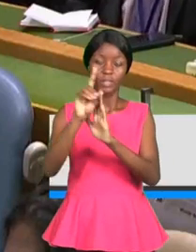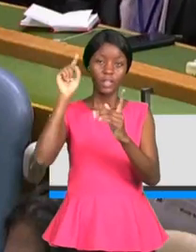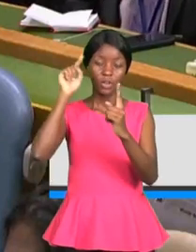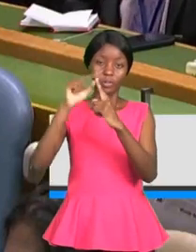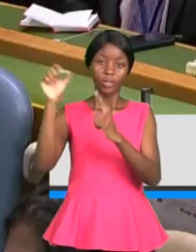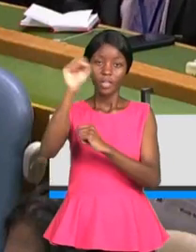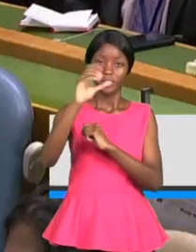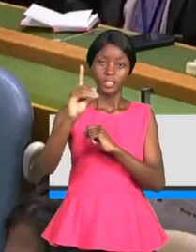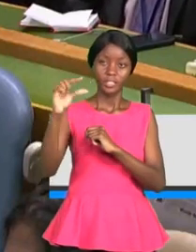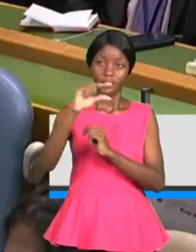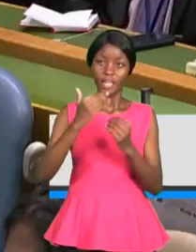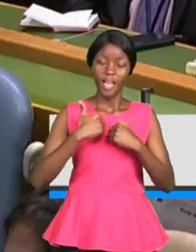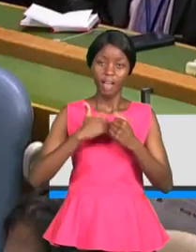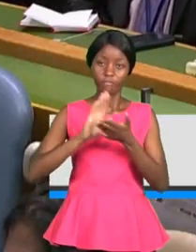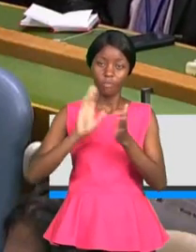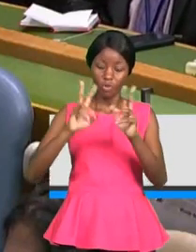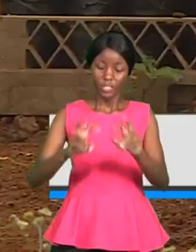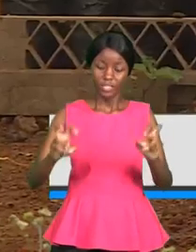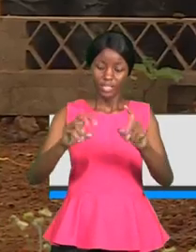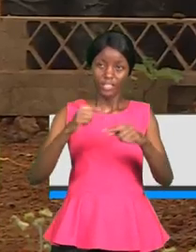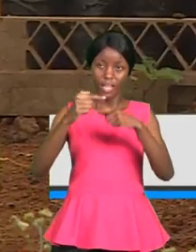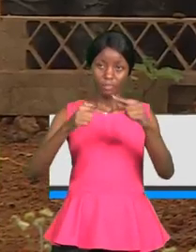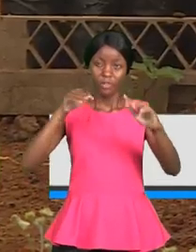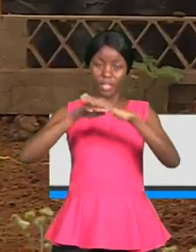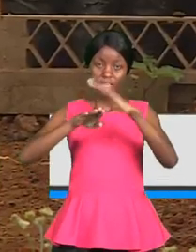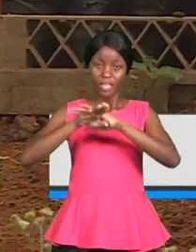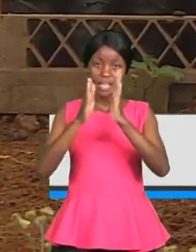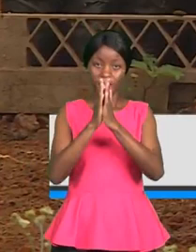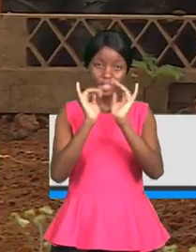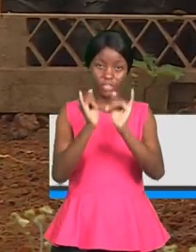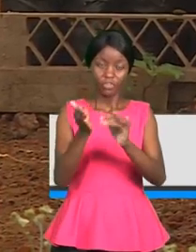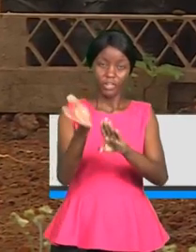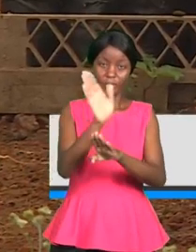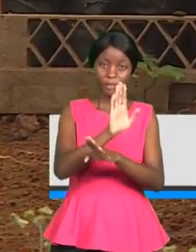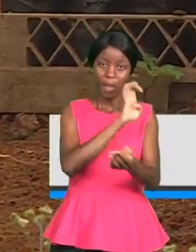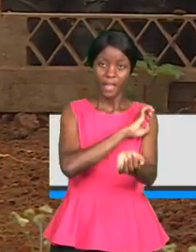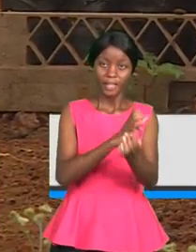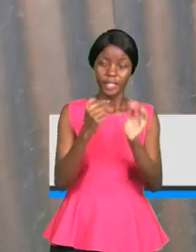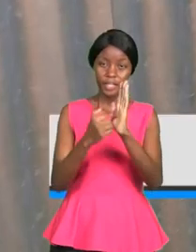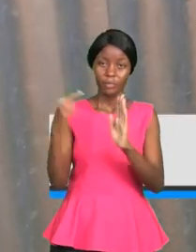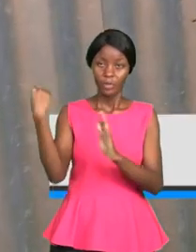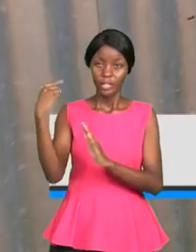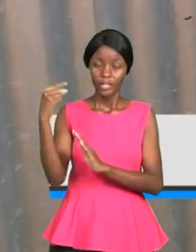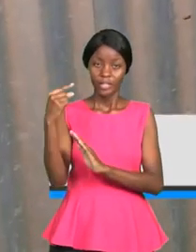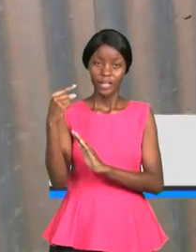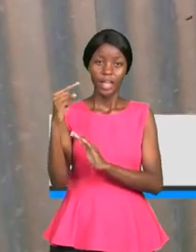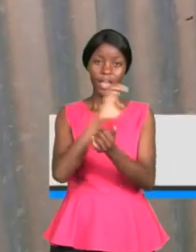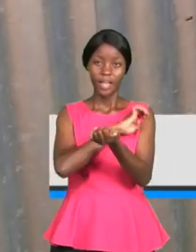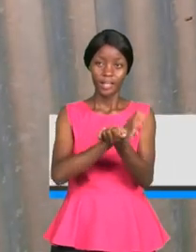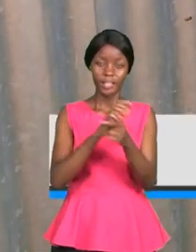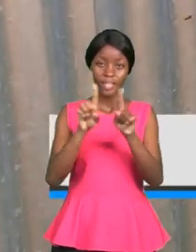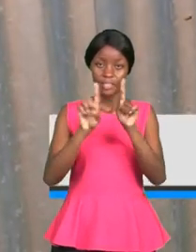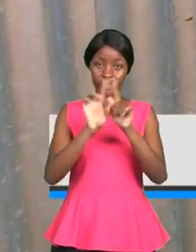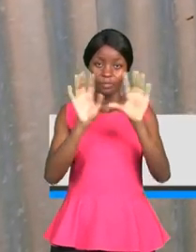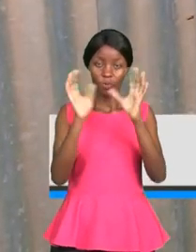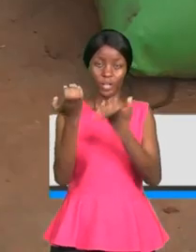to widespread research on the accessibility of new and renewable energy sources like green energy. According to the World